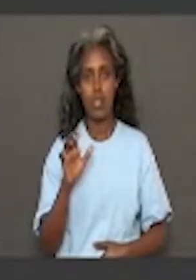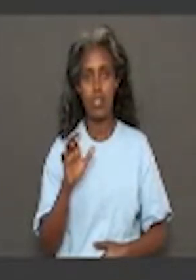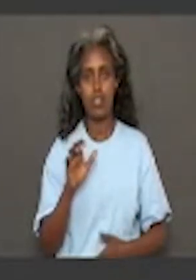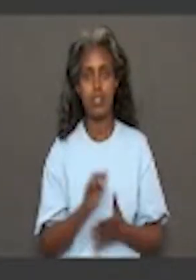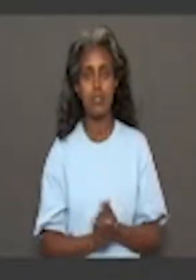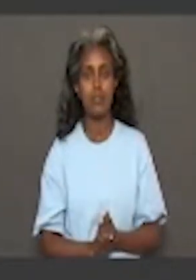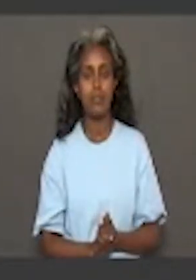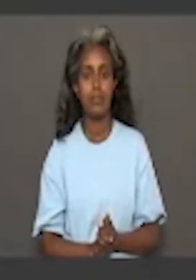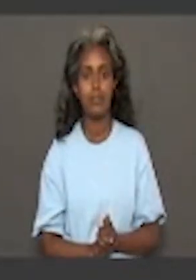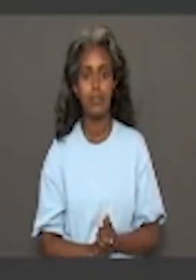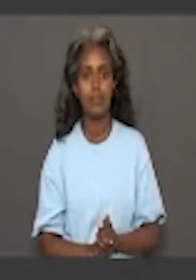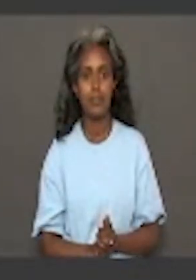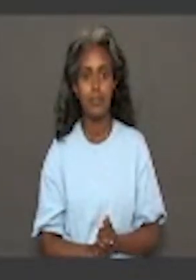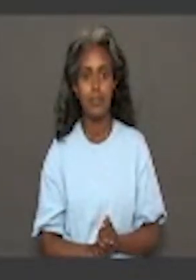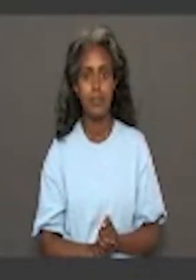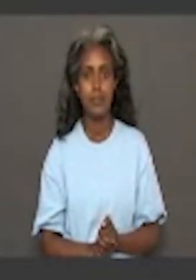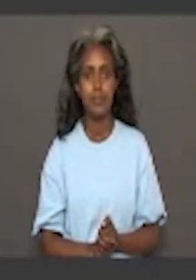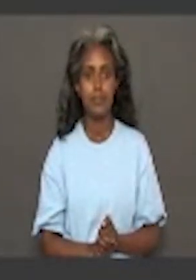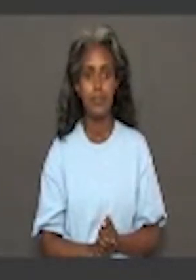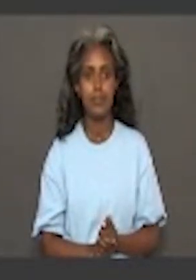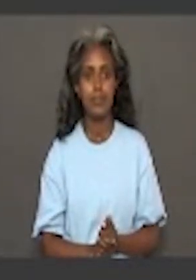over 100.